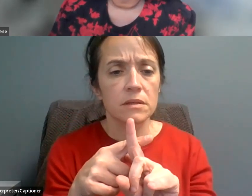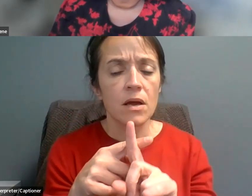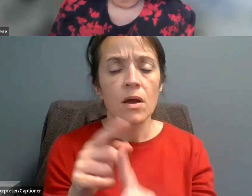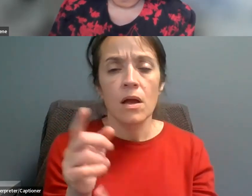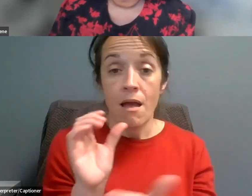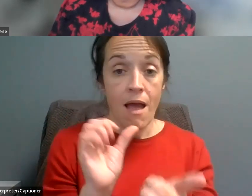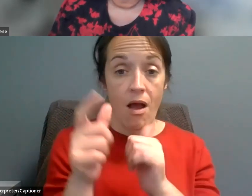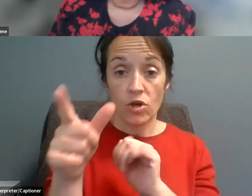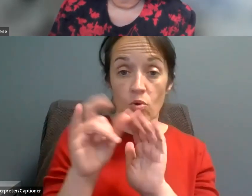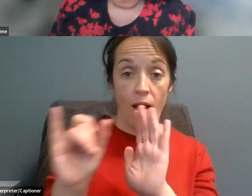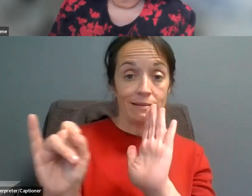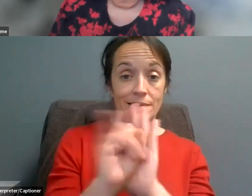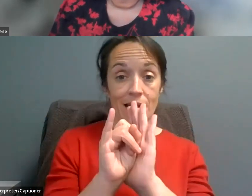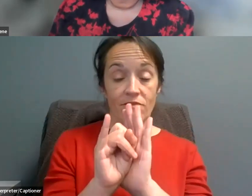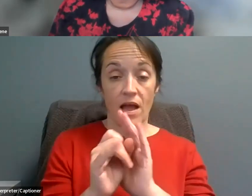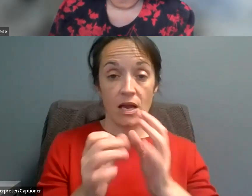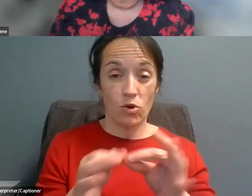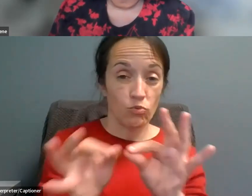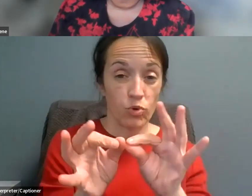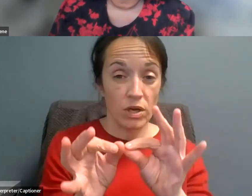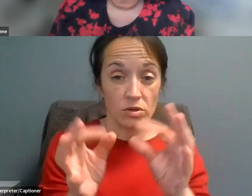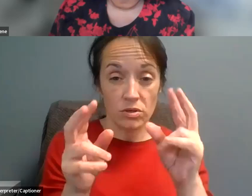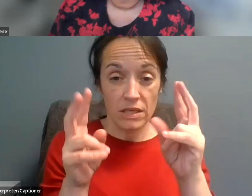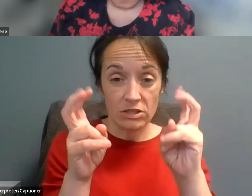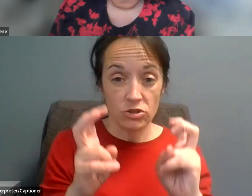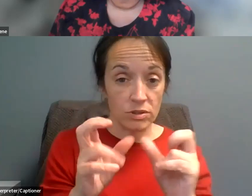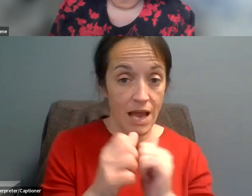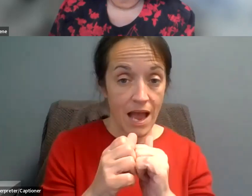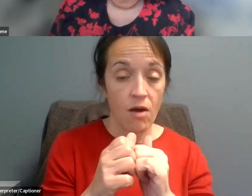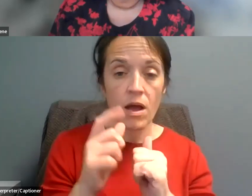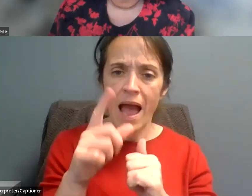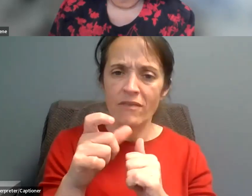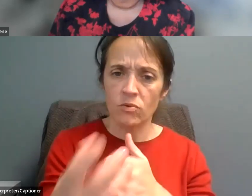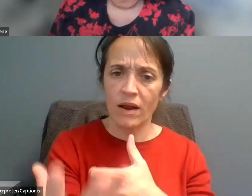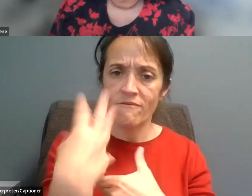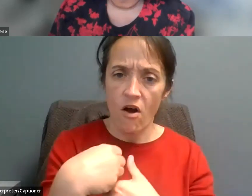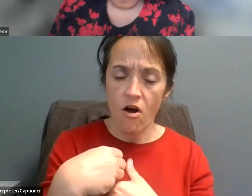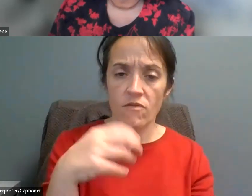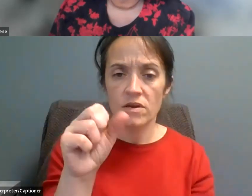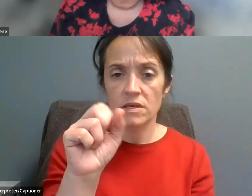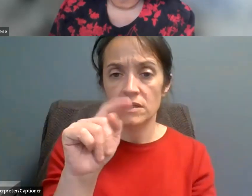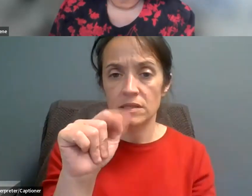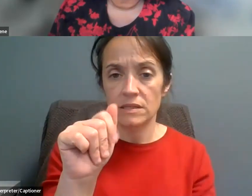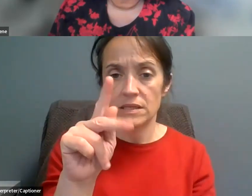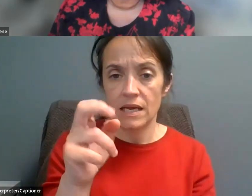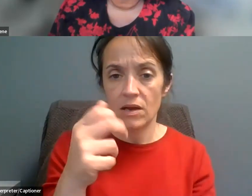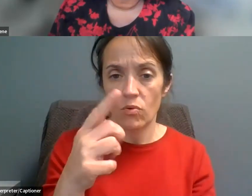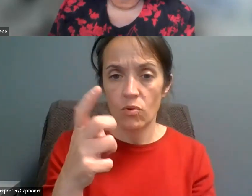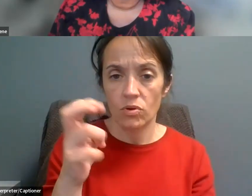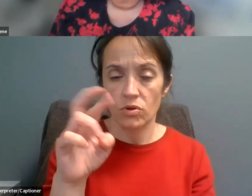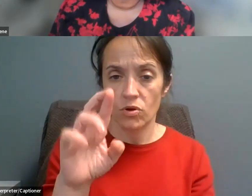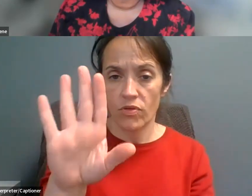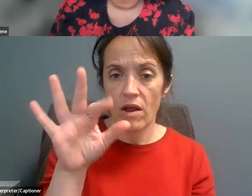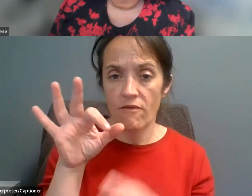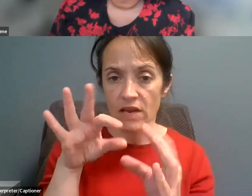and that each of the critical issues were associated with at least one of NIFA's science emphasis